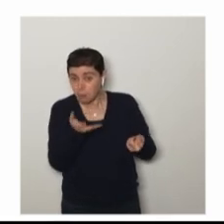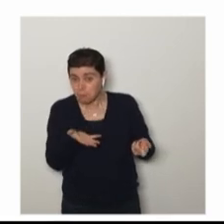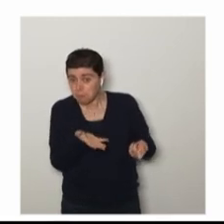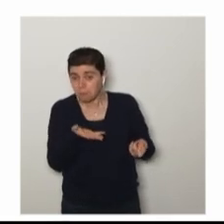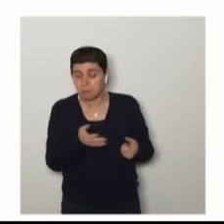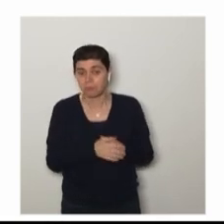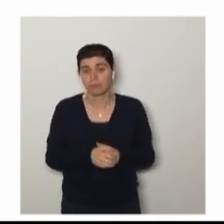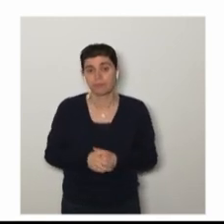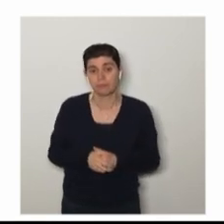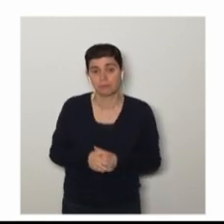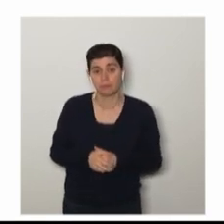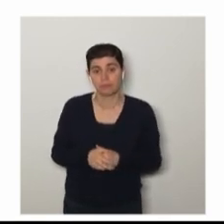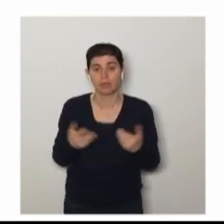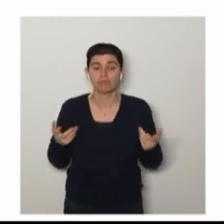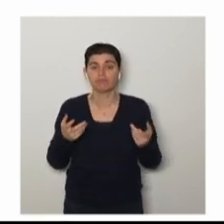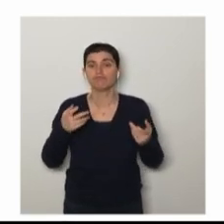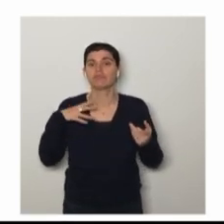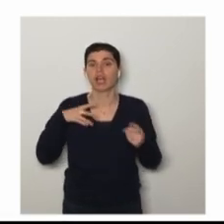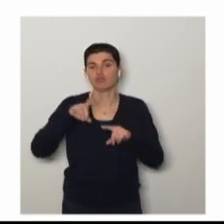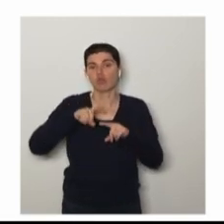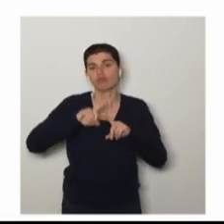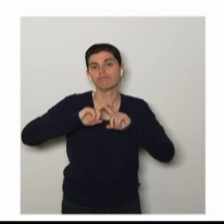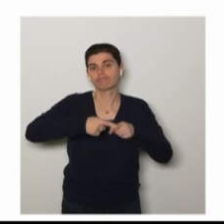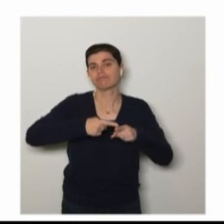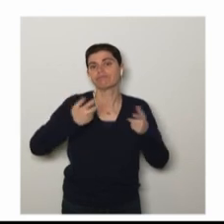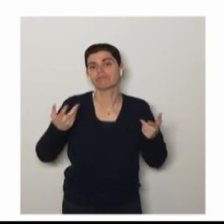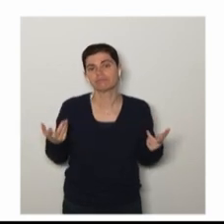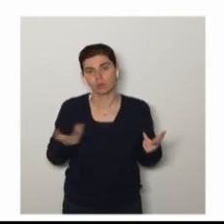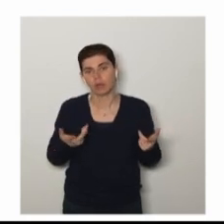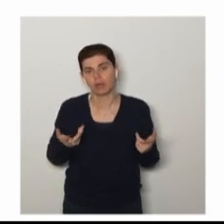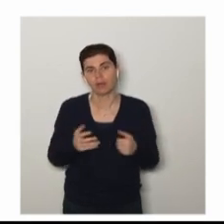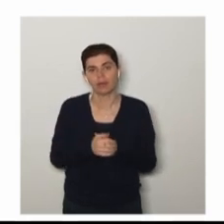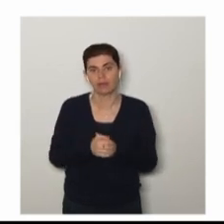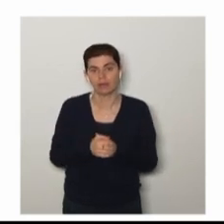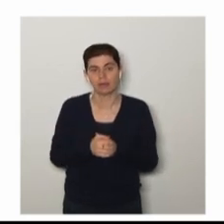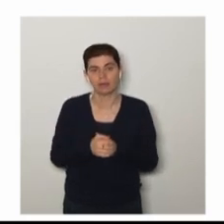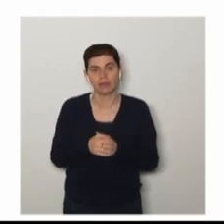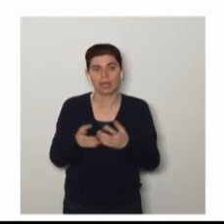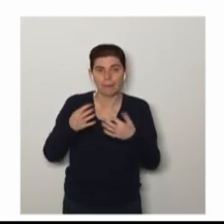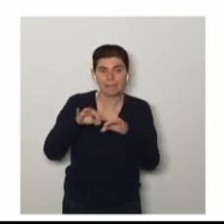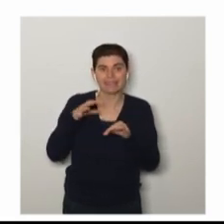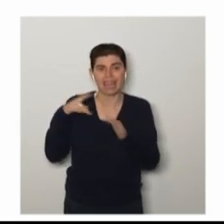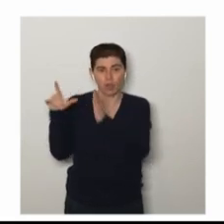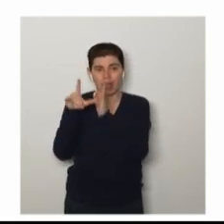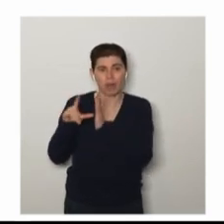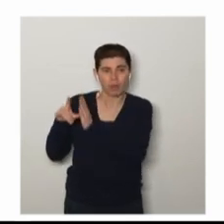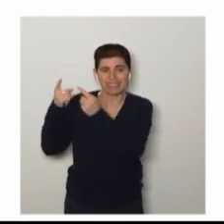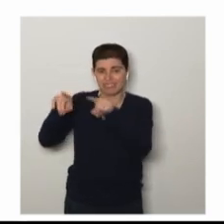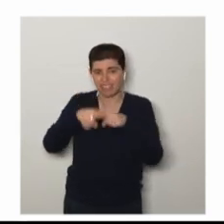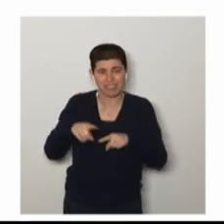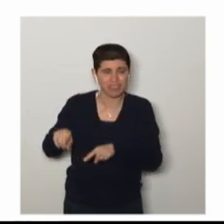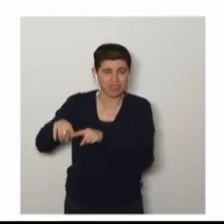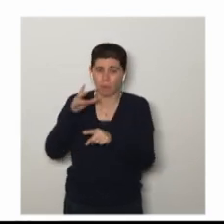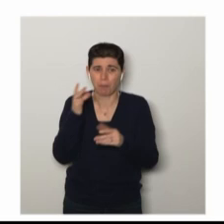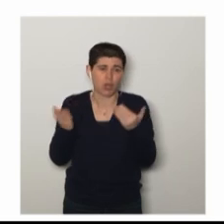The argument is very often, well, countries differ in legislation, so you can't compare very well. Well, we